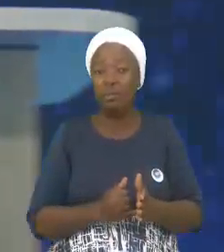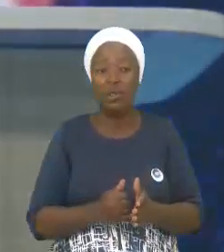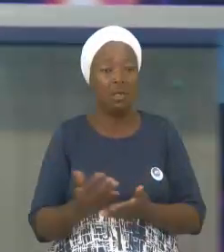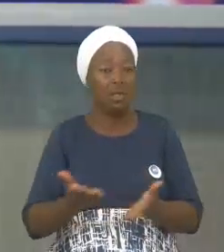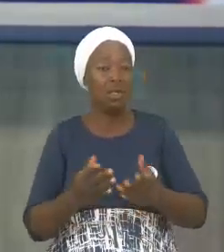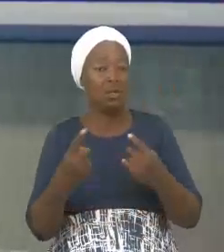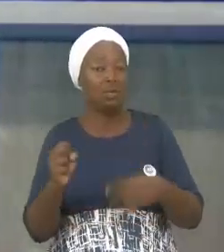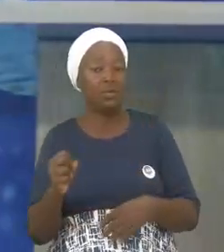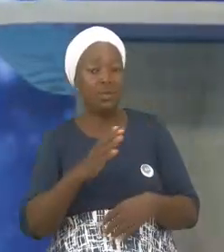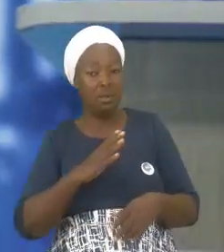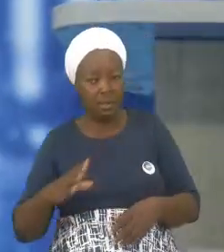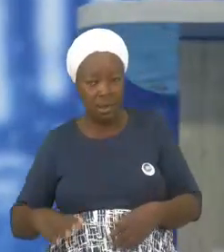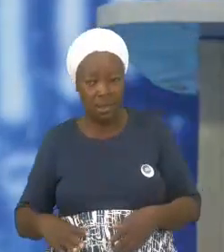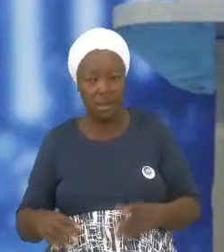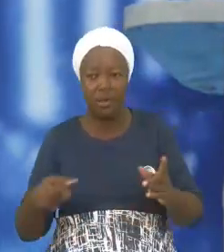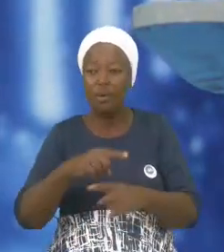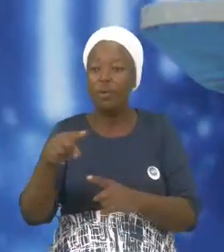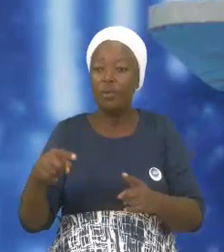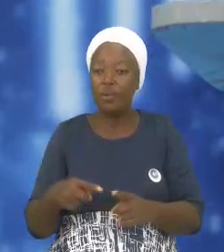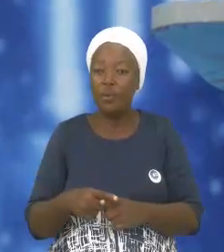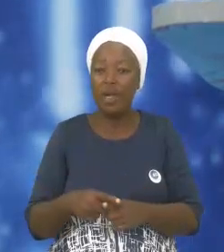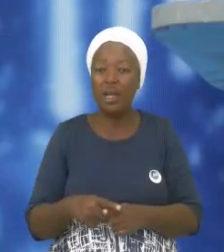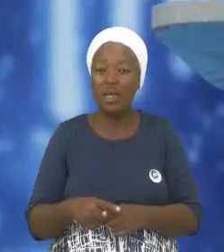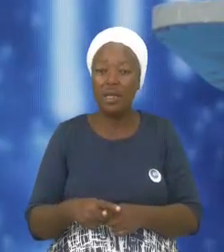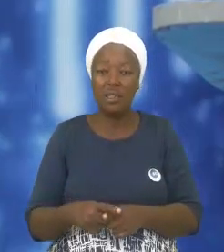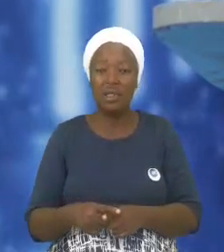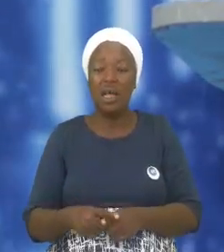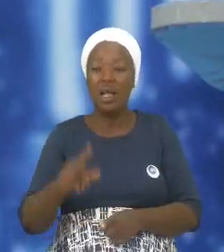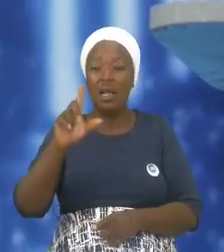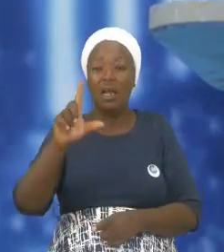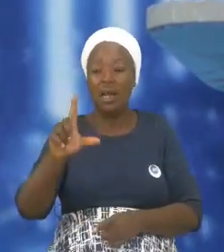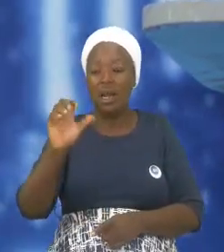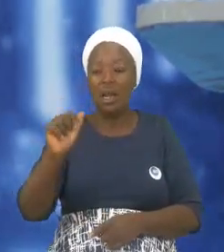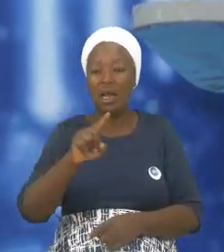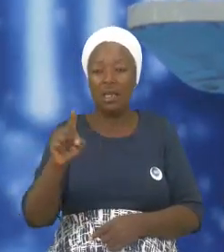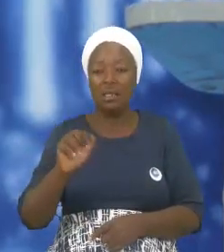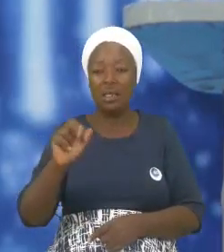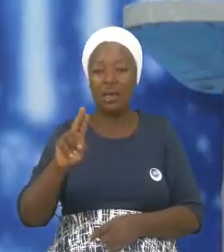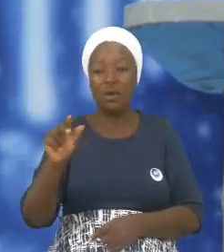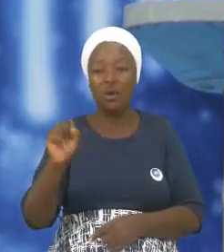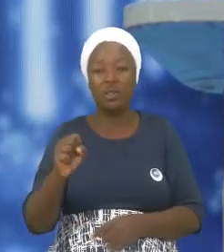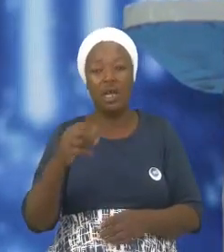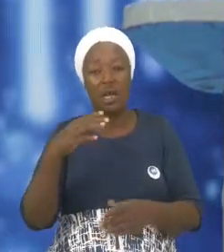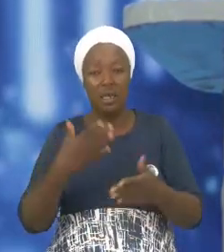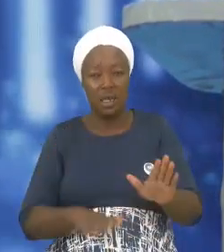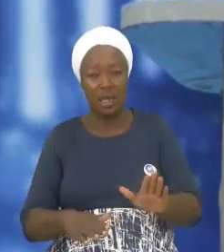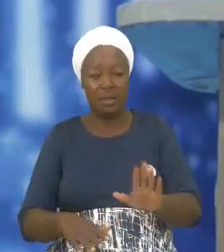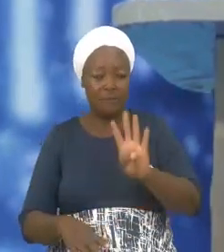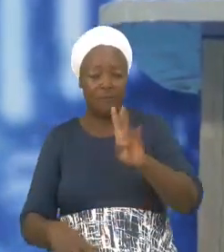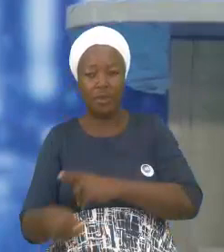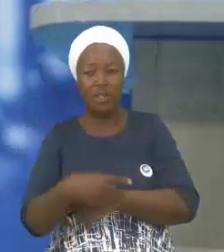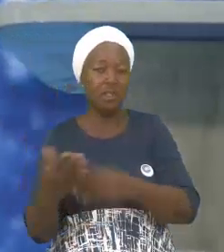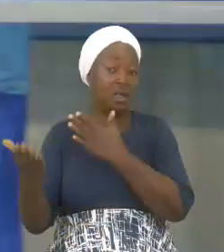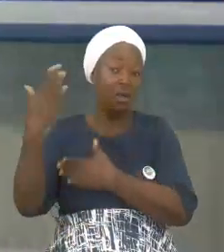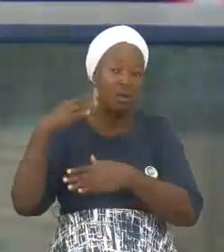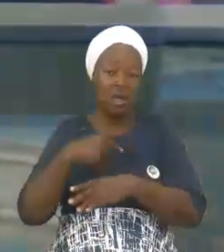Christ. When did Lazarus die? 4 days ago, and he's buried. Come